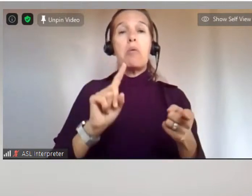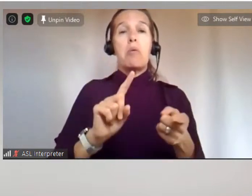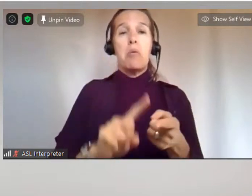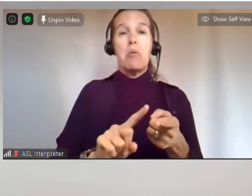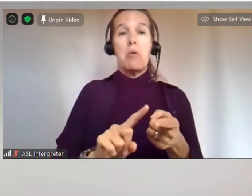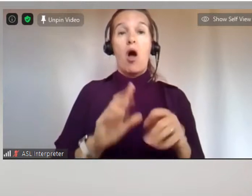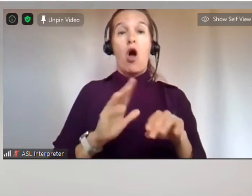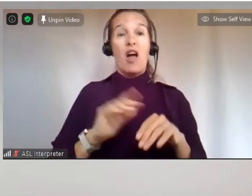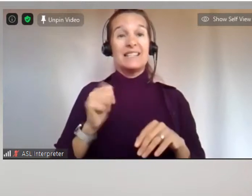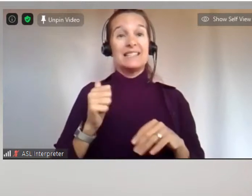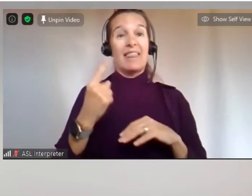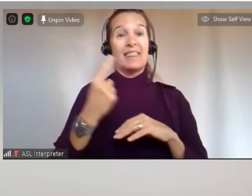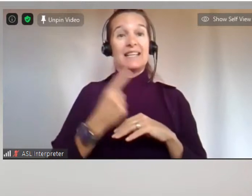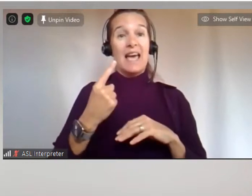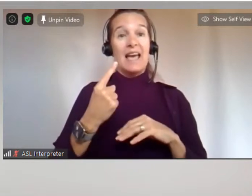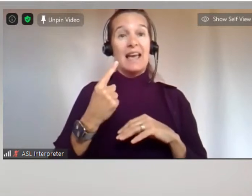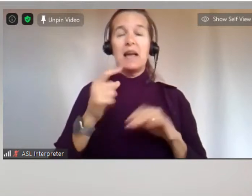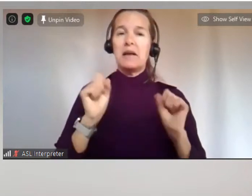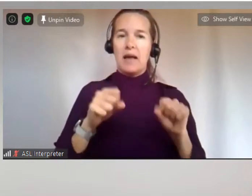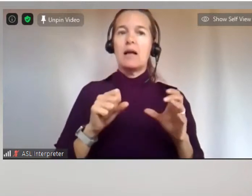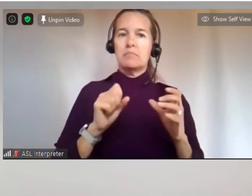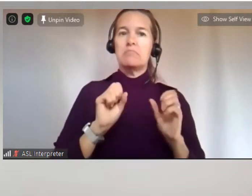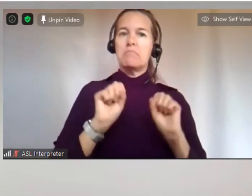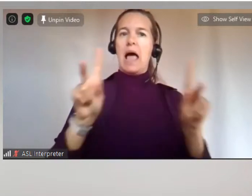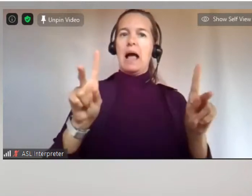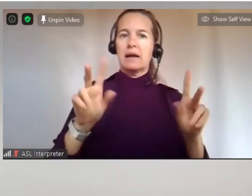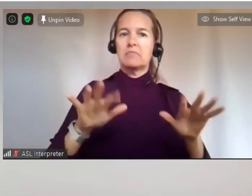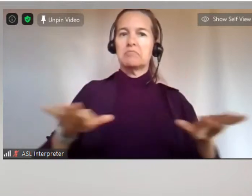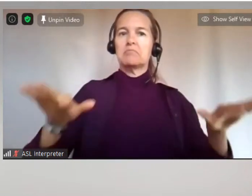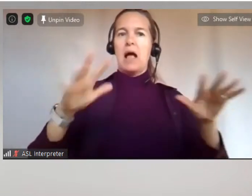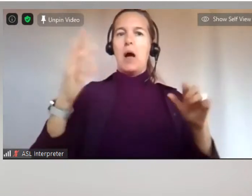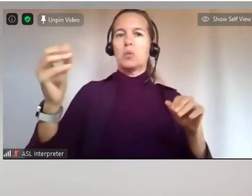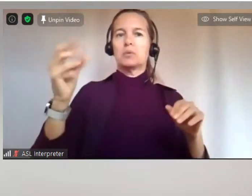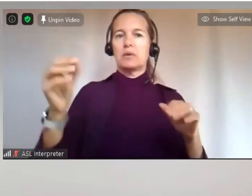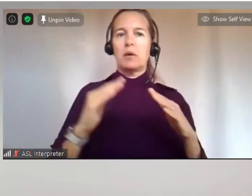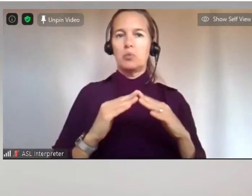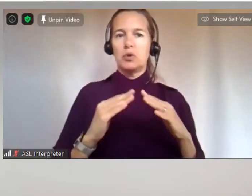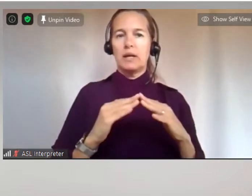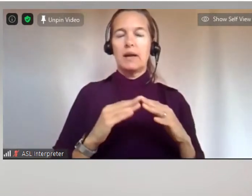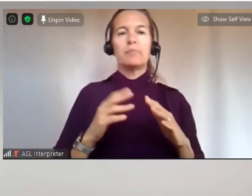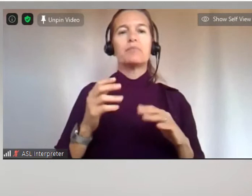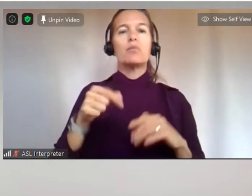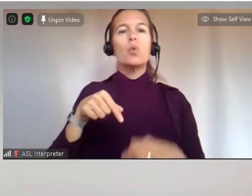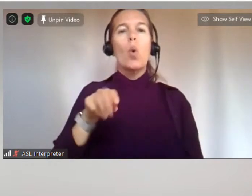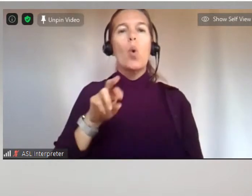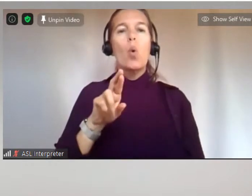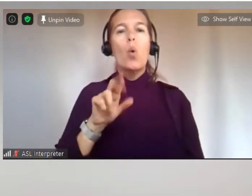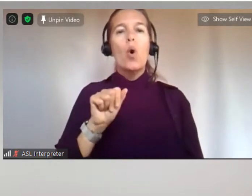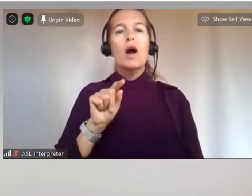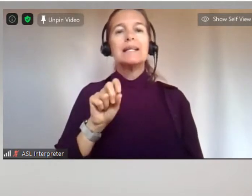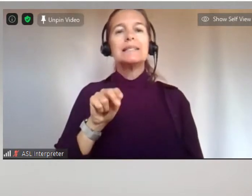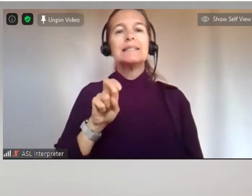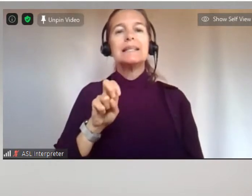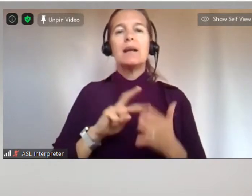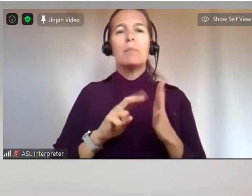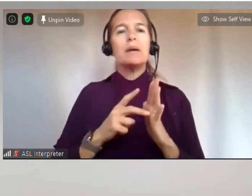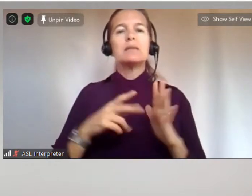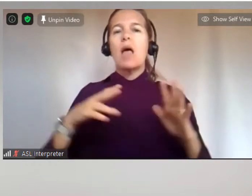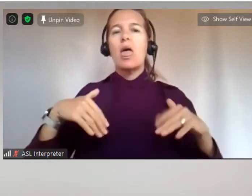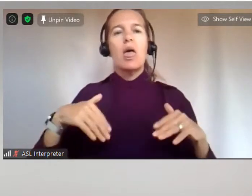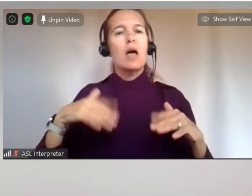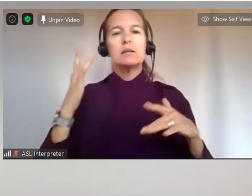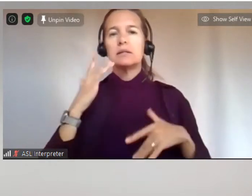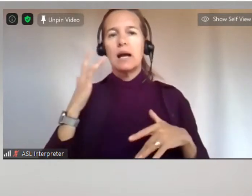join the rest of the community. Quarantine is applied to those people who've been in contact with someone who we